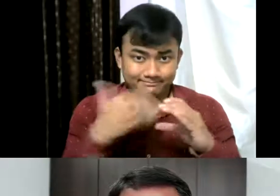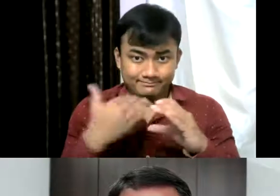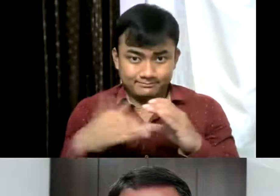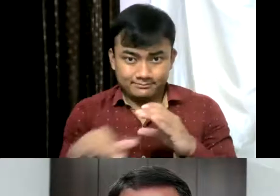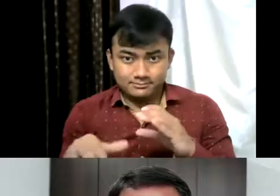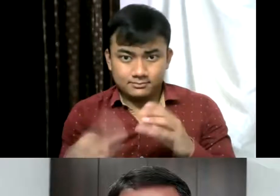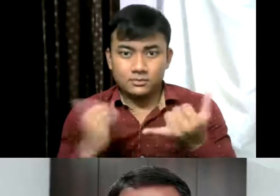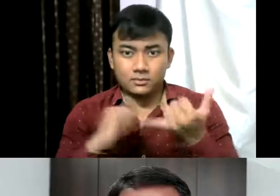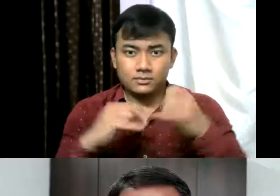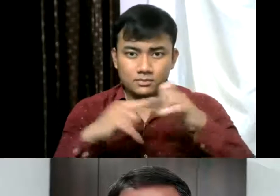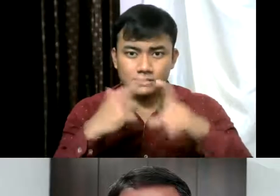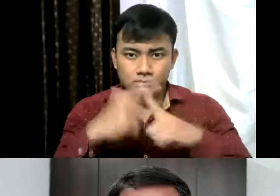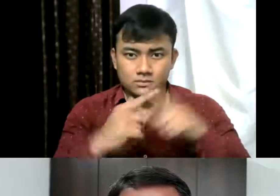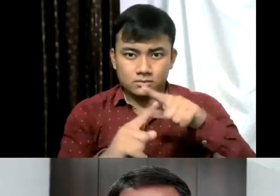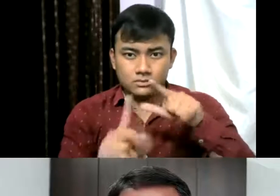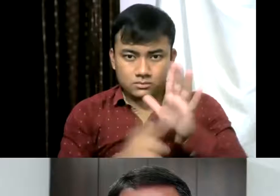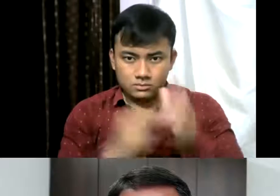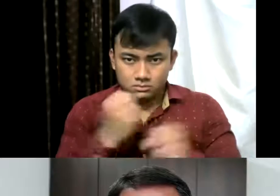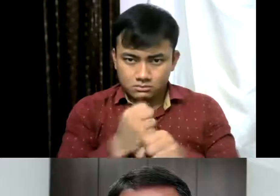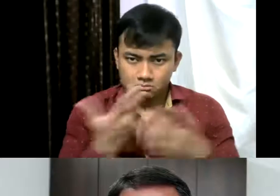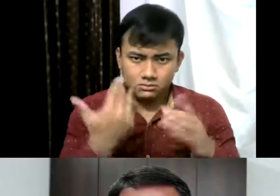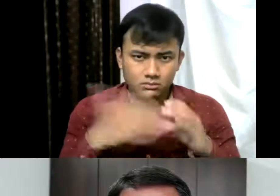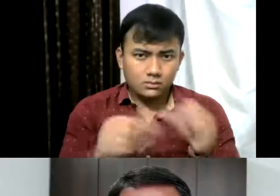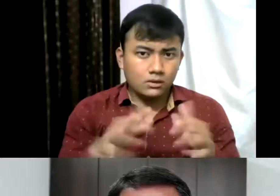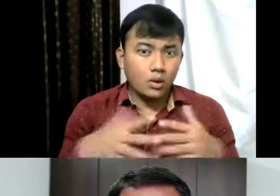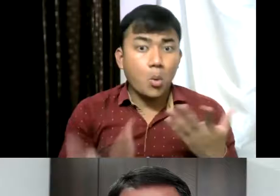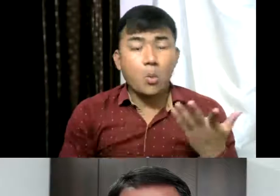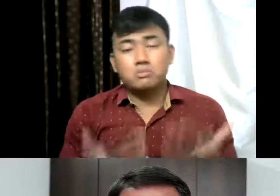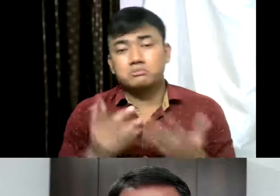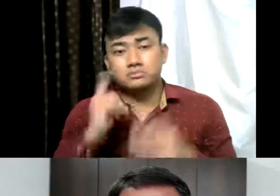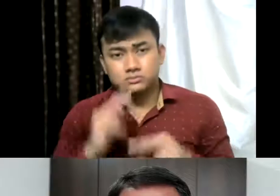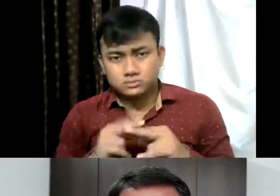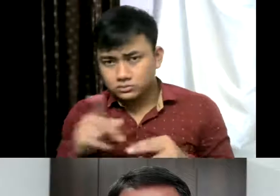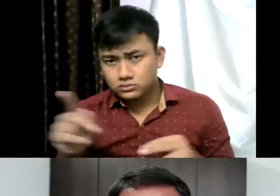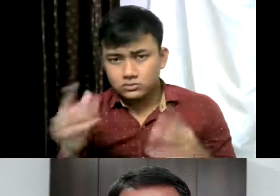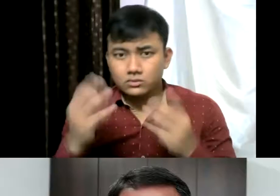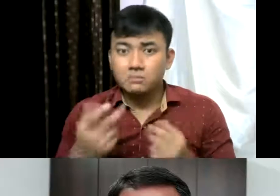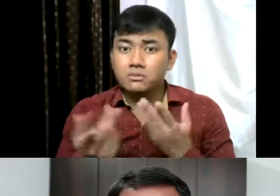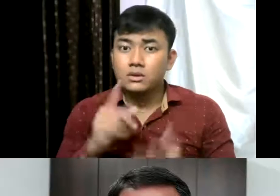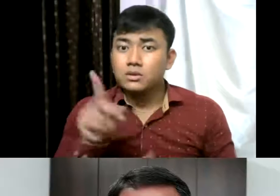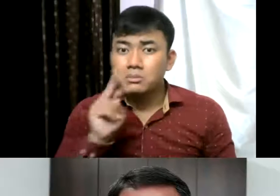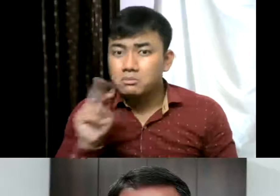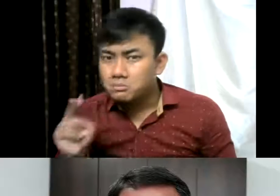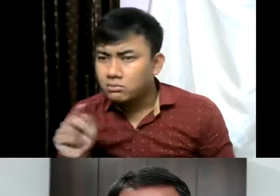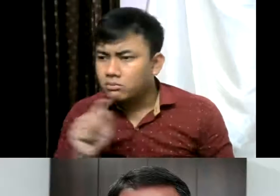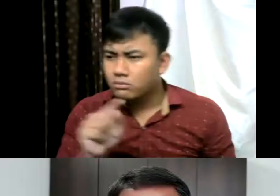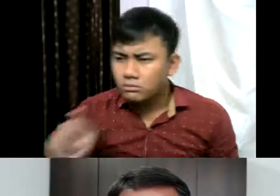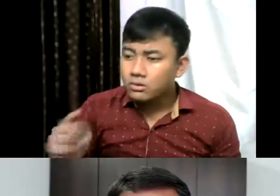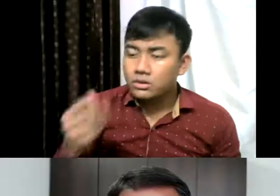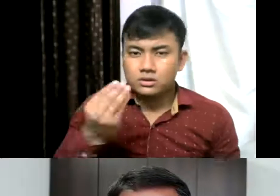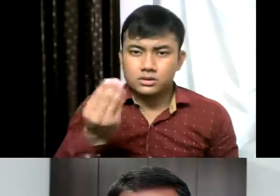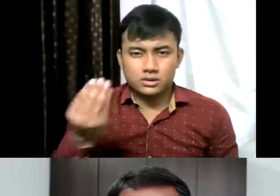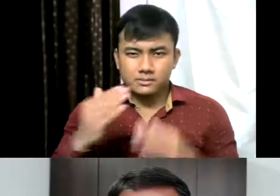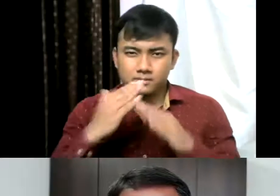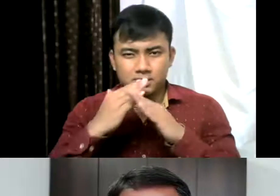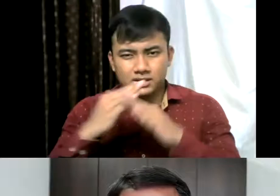right? Do you want to explore other ways? Do you want to, now, and this doesn't mean that you have to install secure apps per se. It